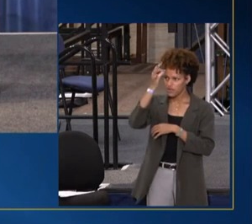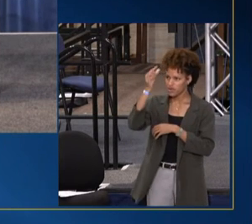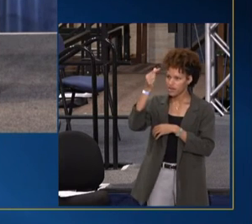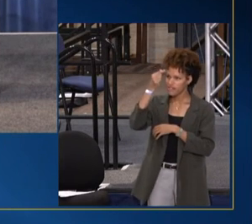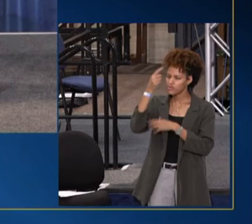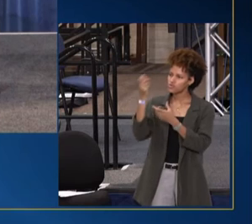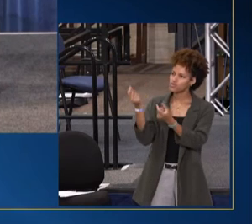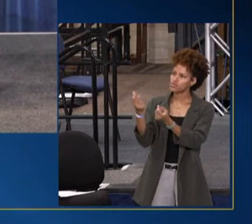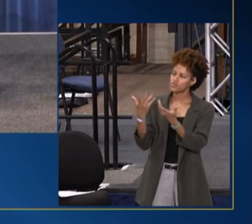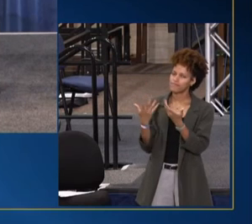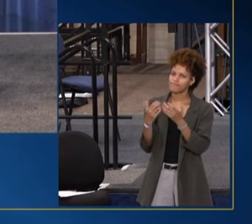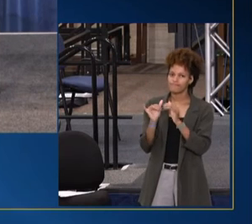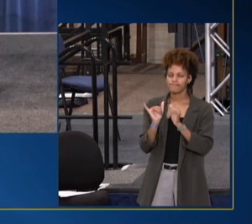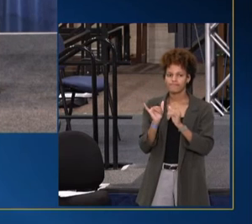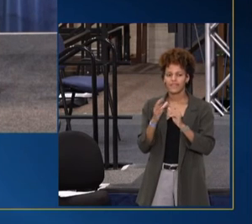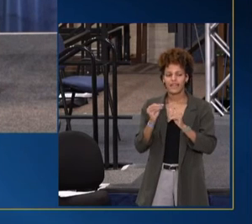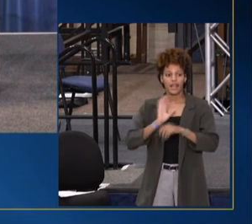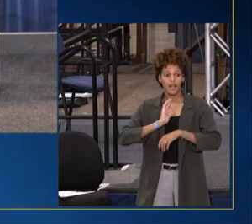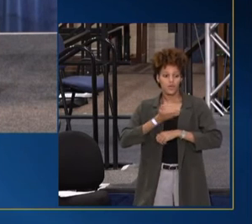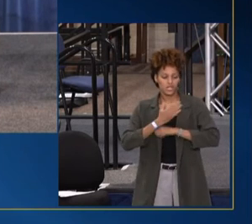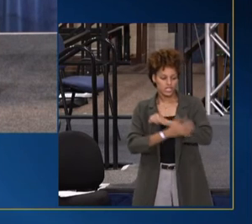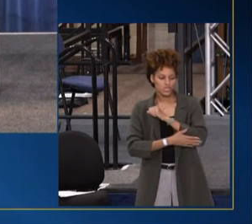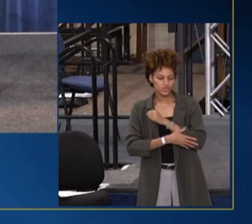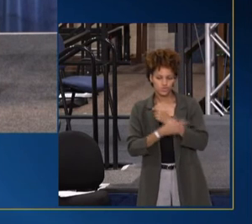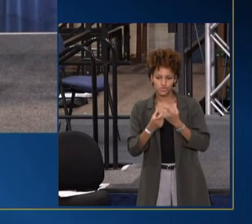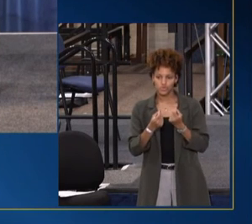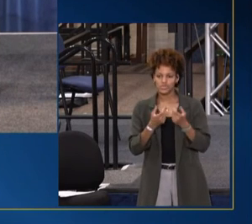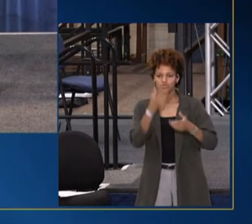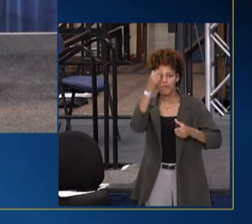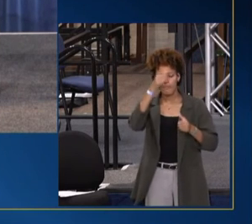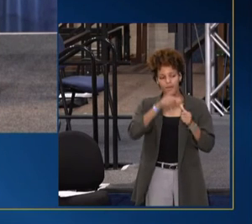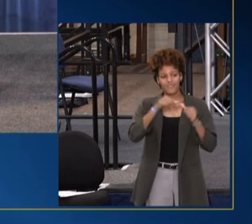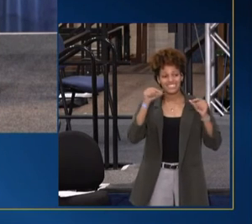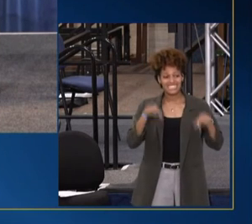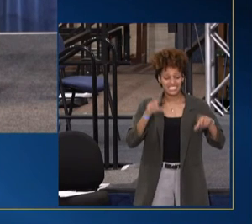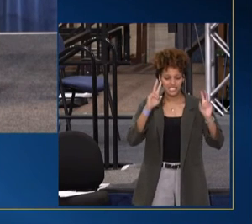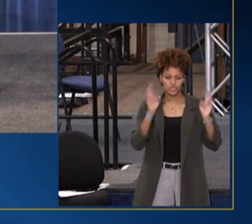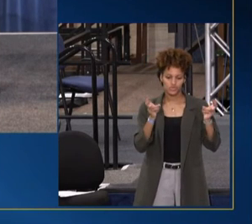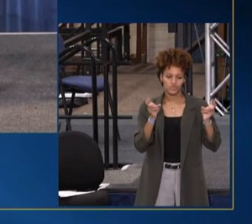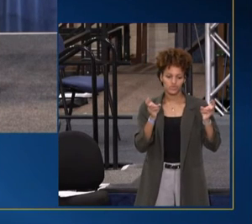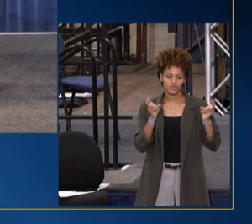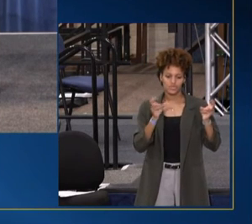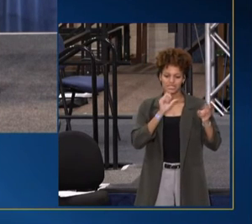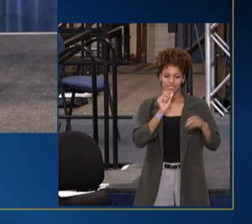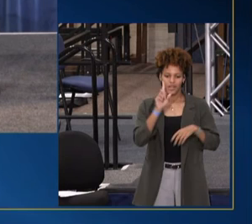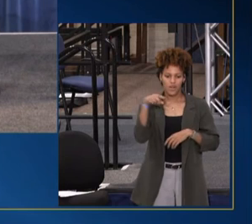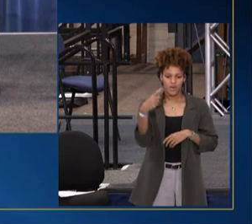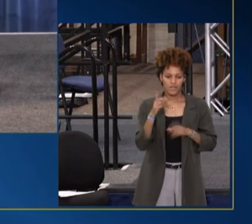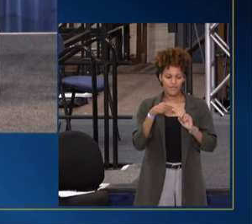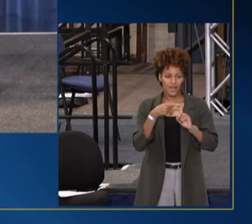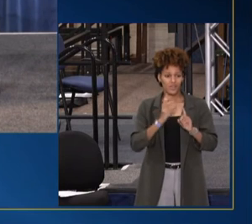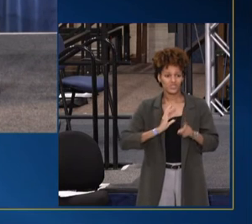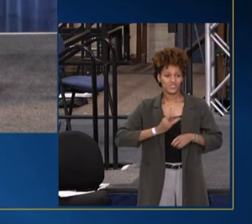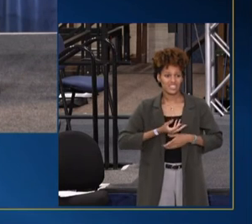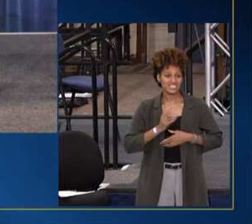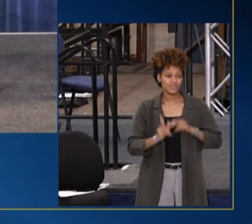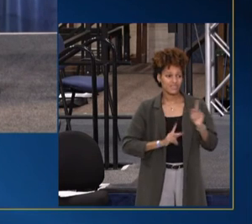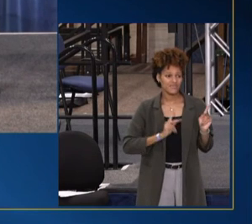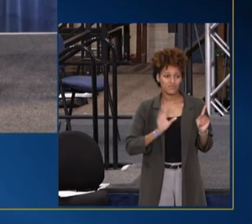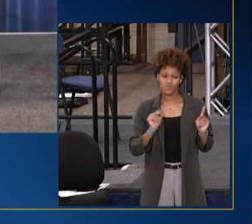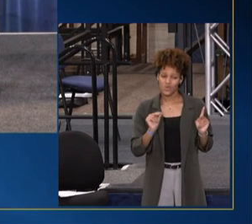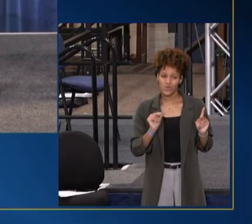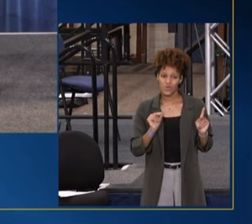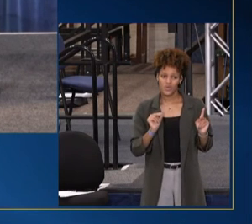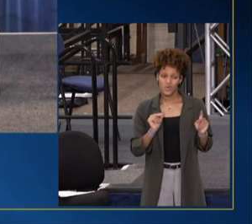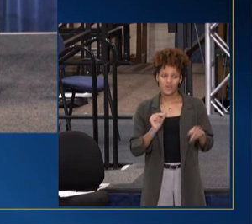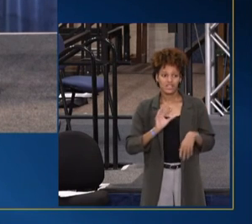our country, our community to do, is remember that this issue is not just about trans people. It's not just